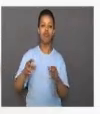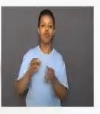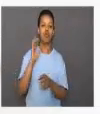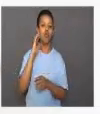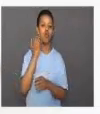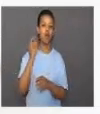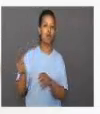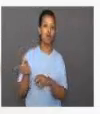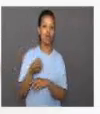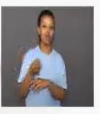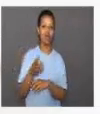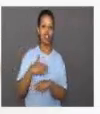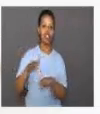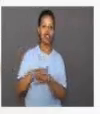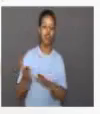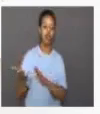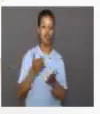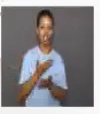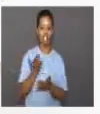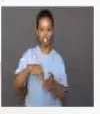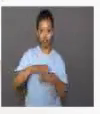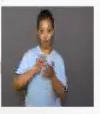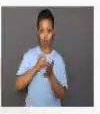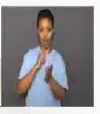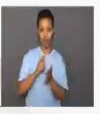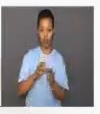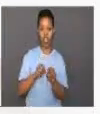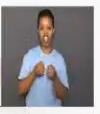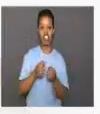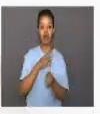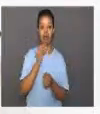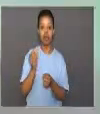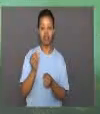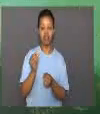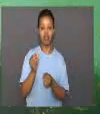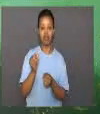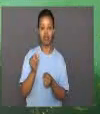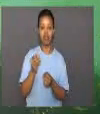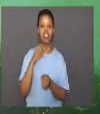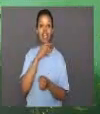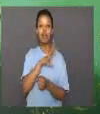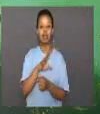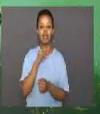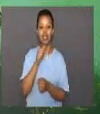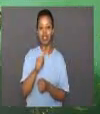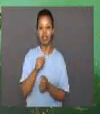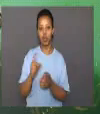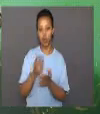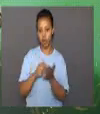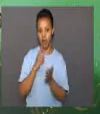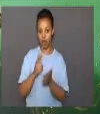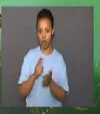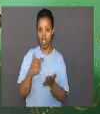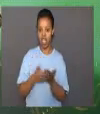dead organic material that would remain unbroken indefinitely. A similar